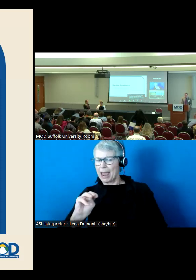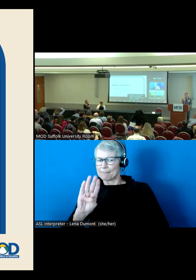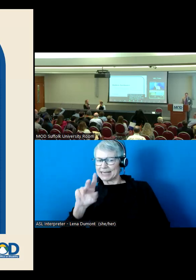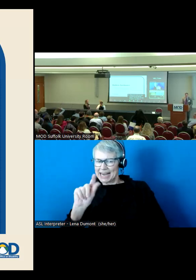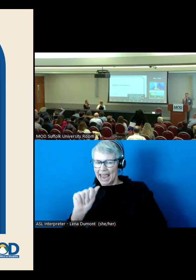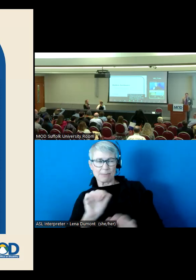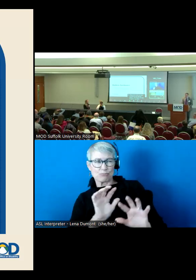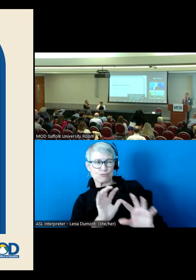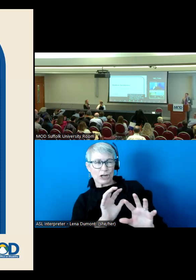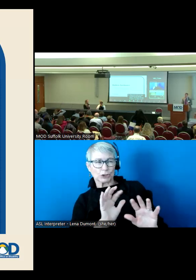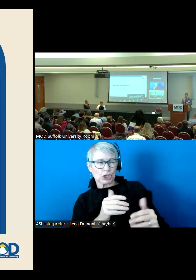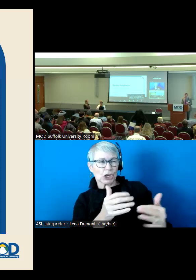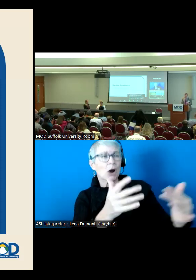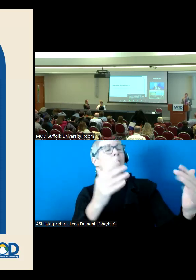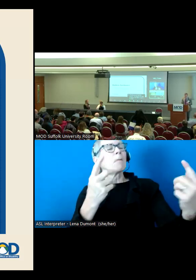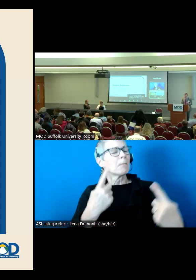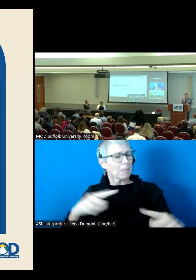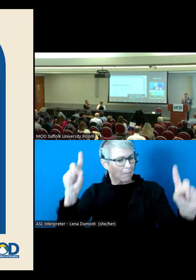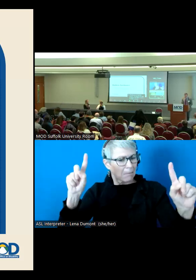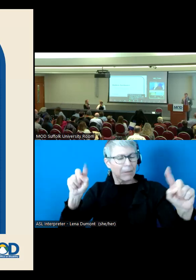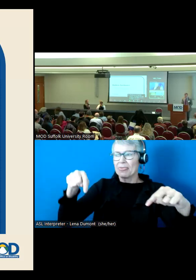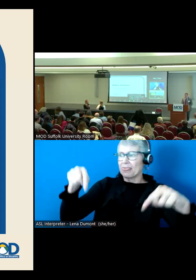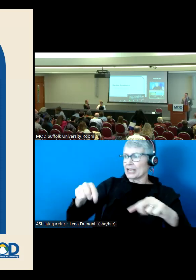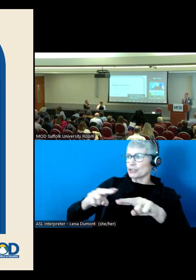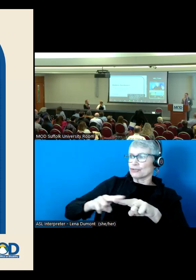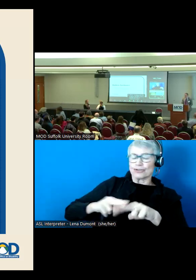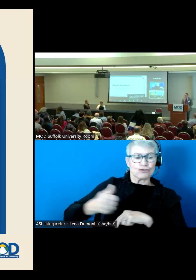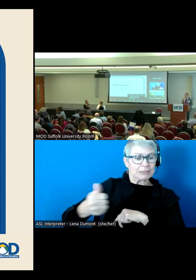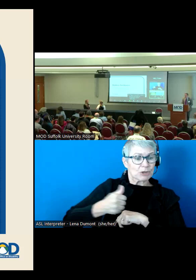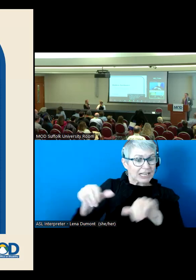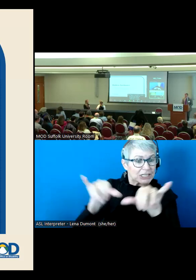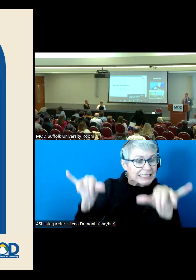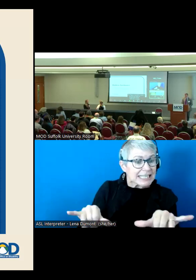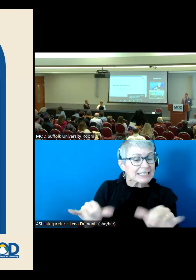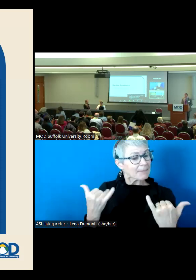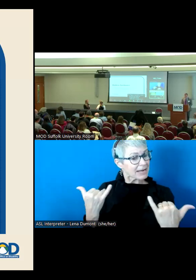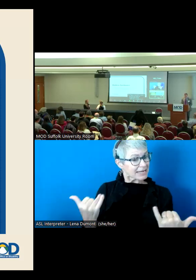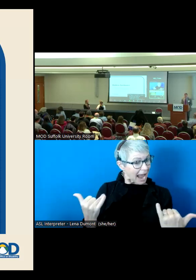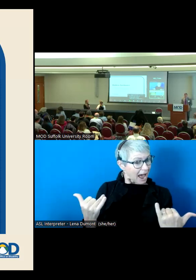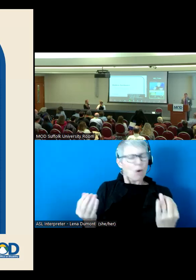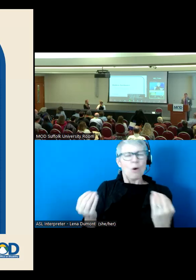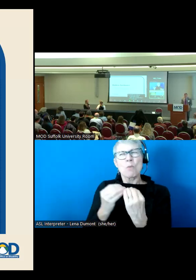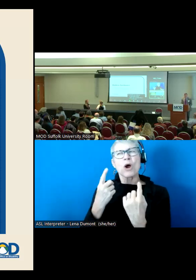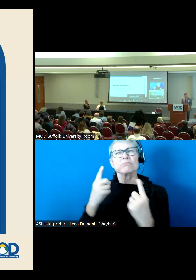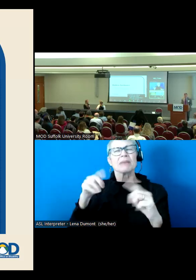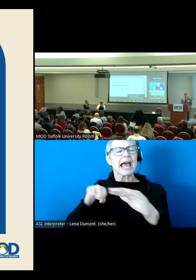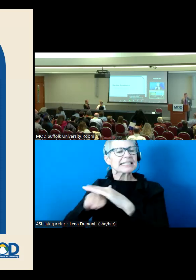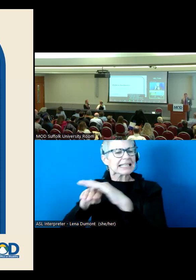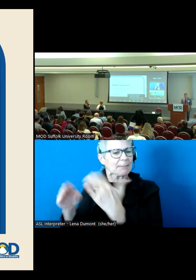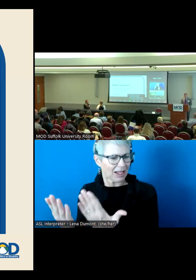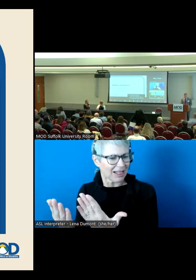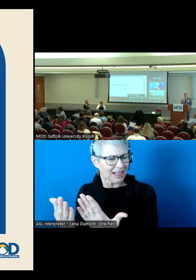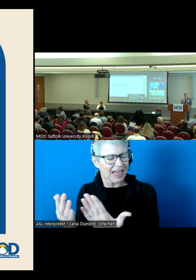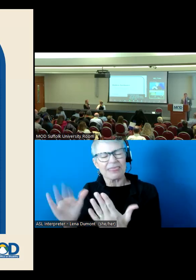our transportation system much more accessible than it ever would have been otherwise. And that has made a huge difference in the lives